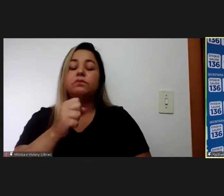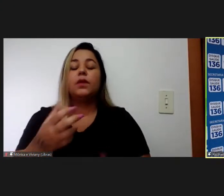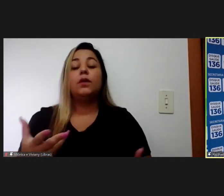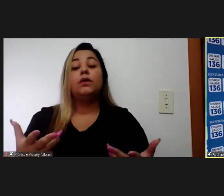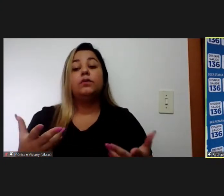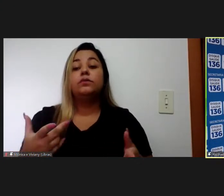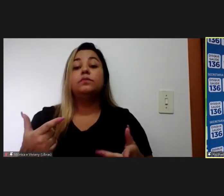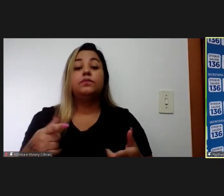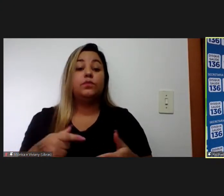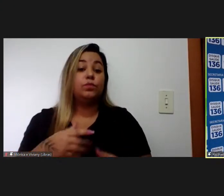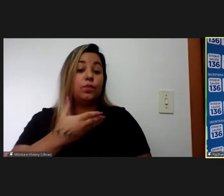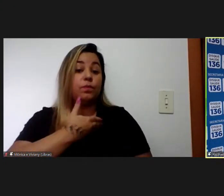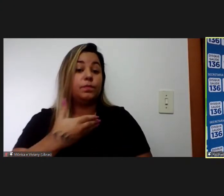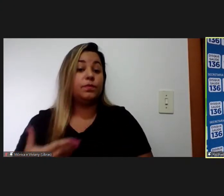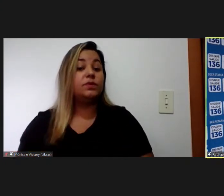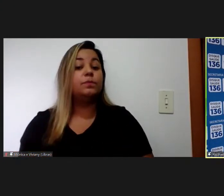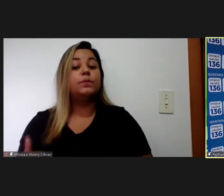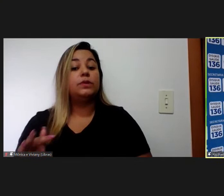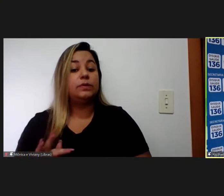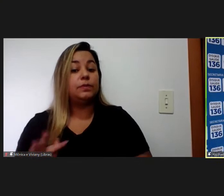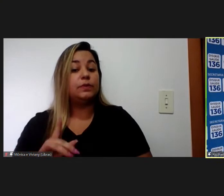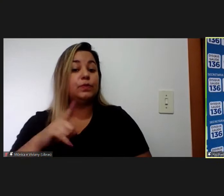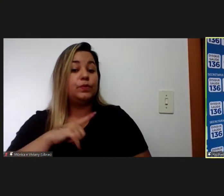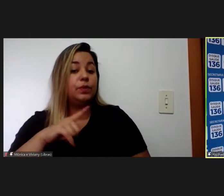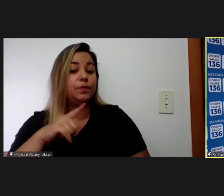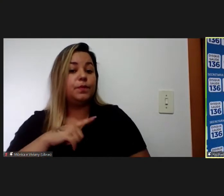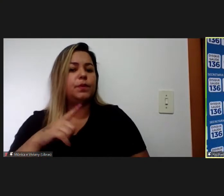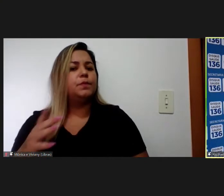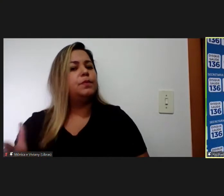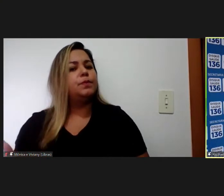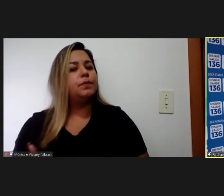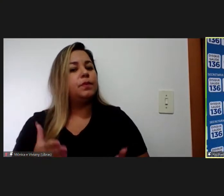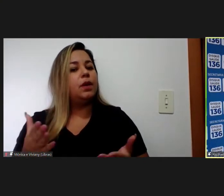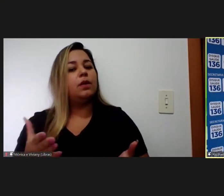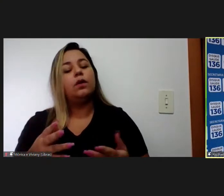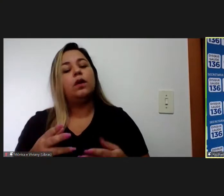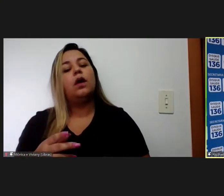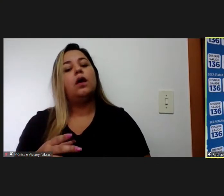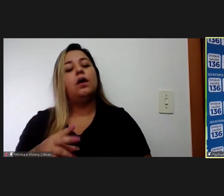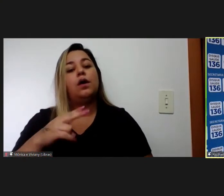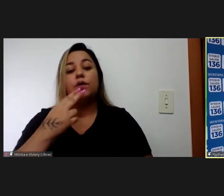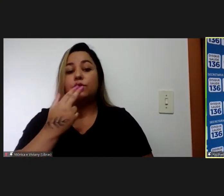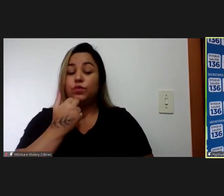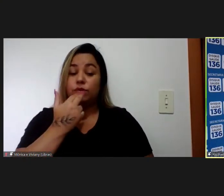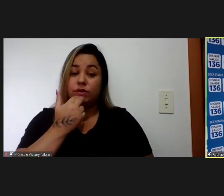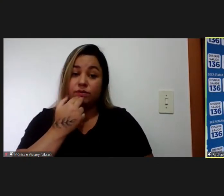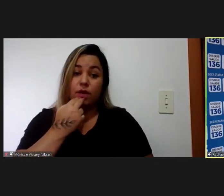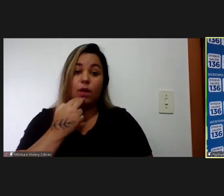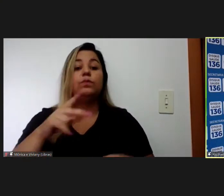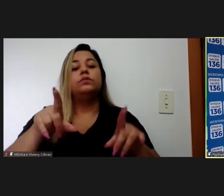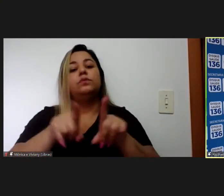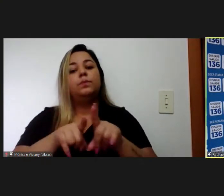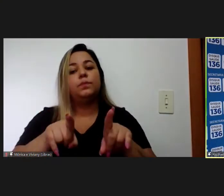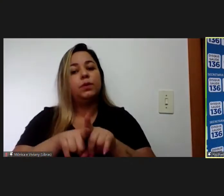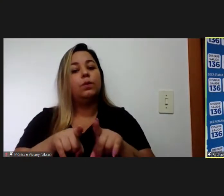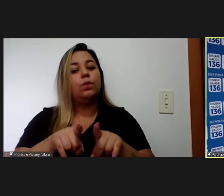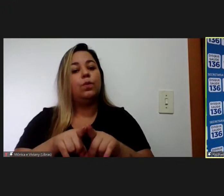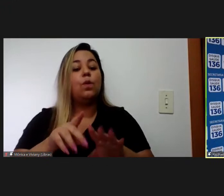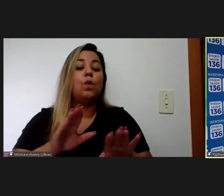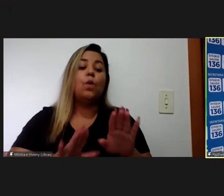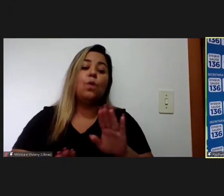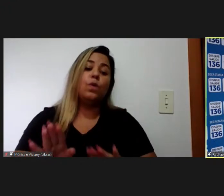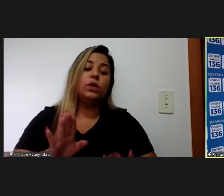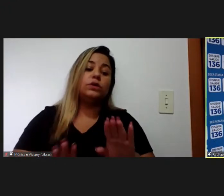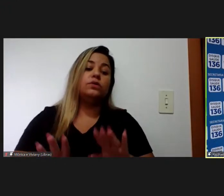action in this sense. For that, the federal government has done actions to promote and qualify the attention to nutrition, as well